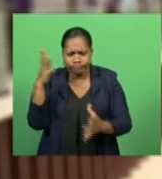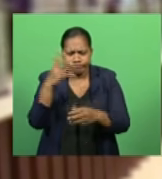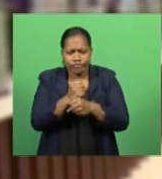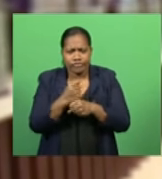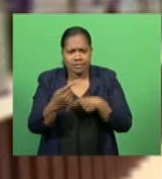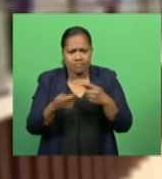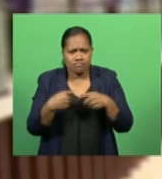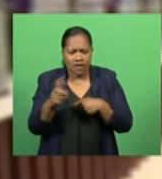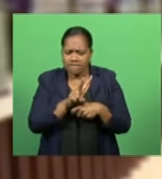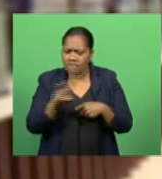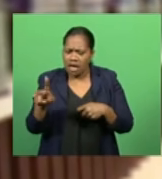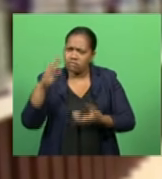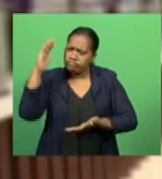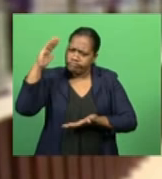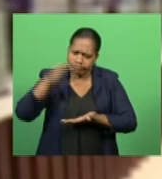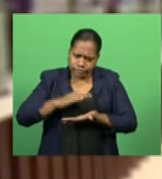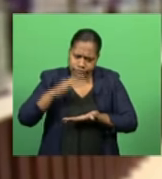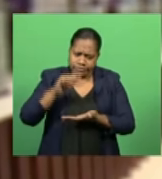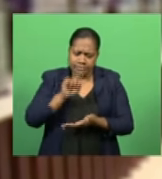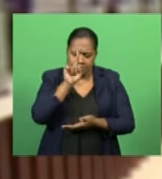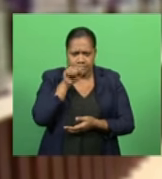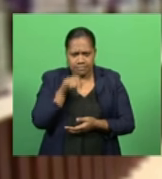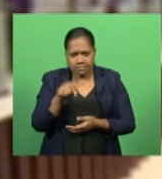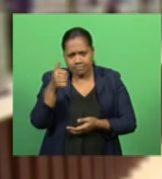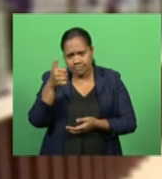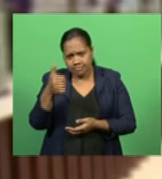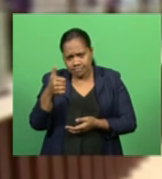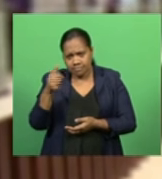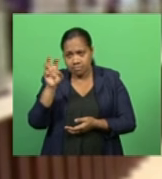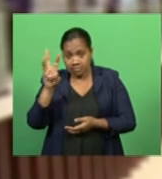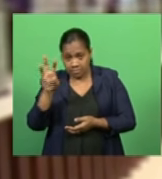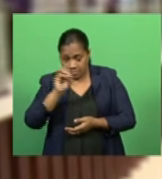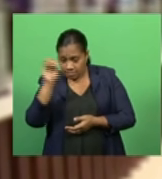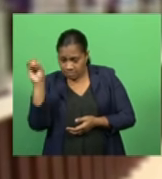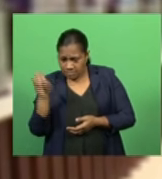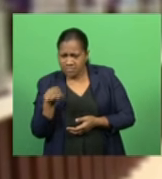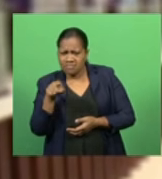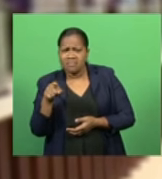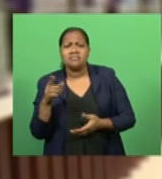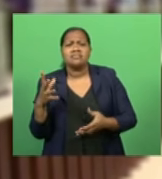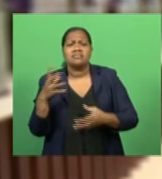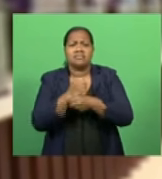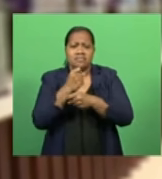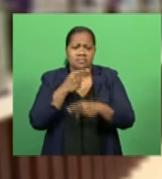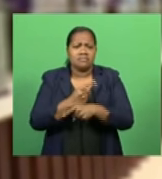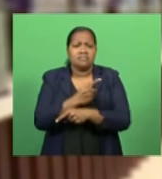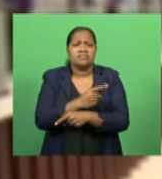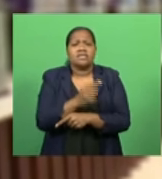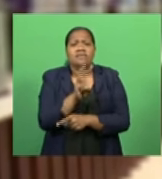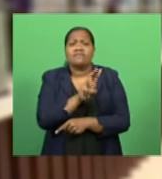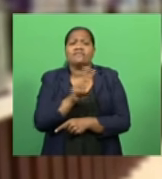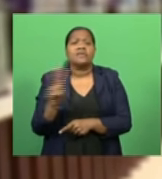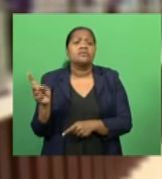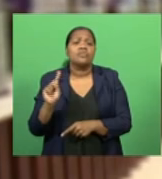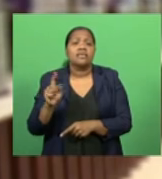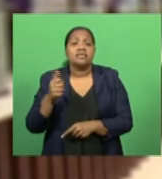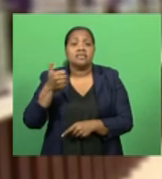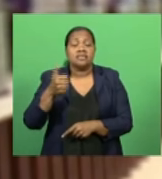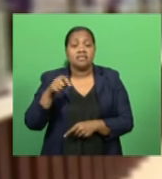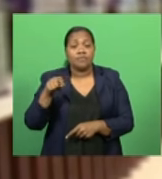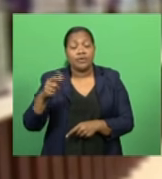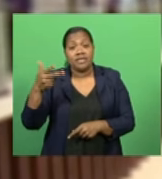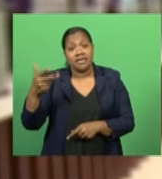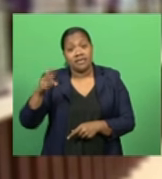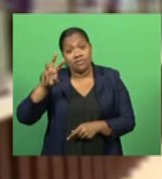by 1.63% and concluded the week at a value of $3.68 billion. That's a wrap from our